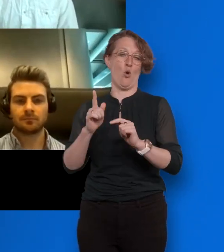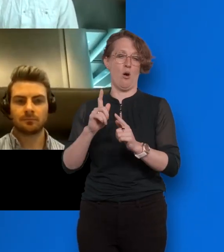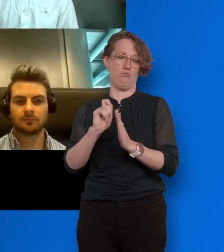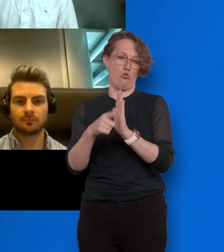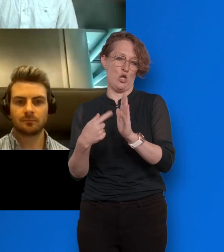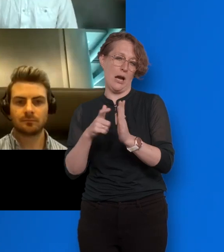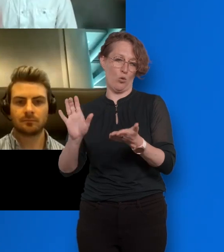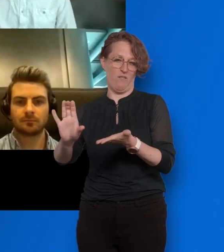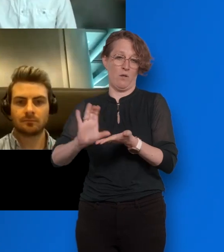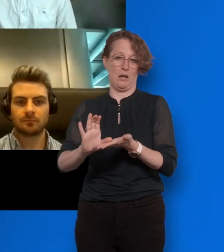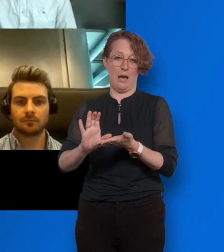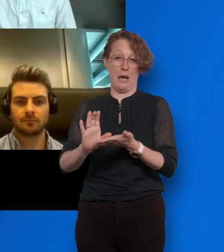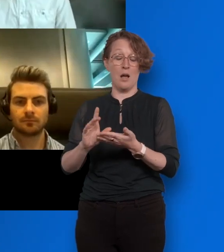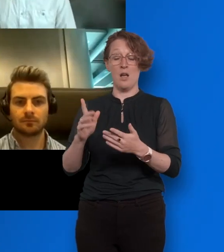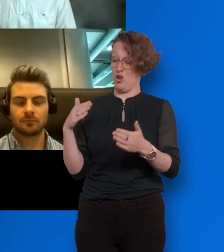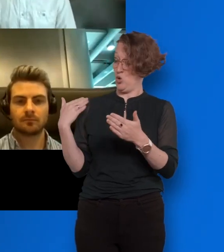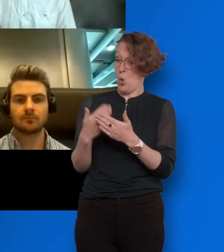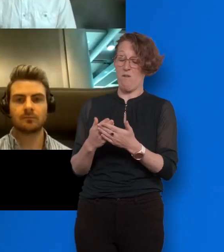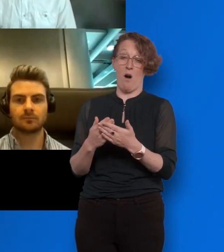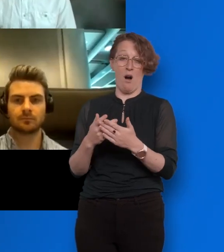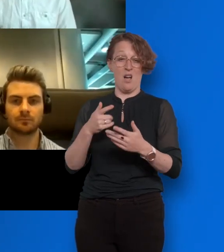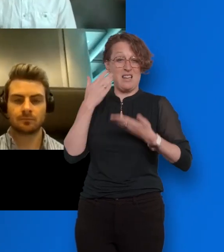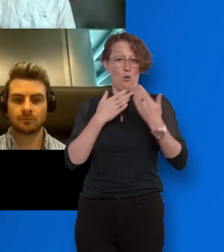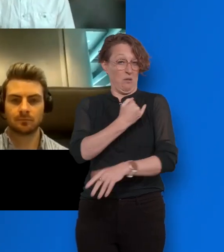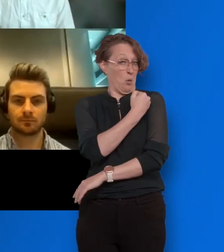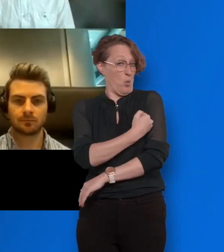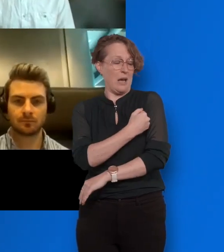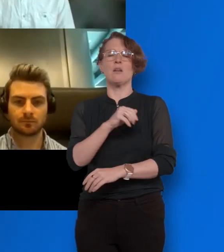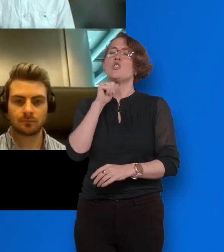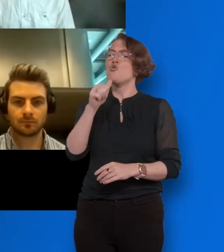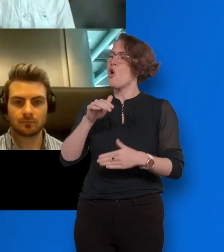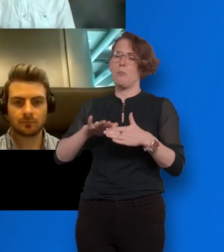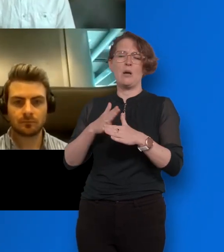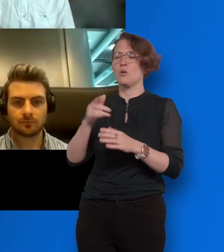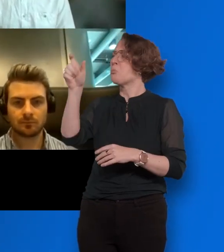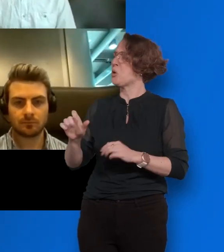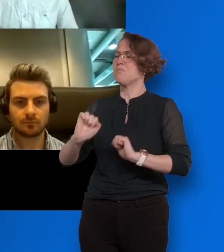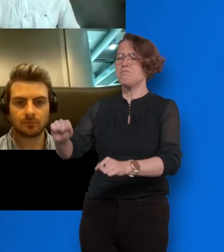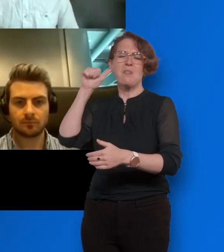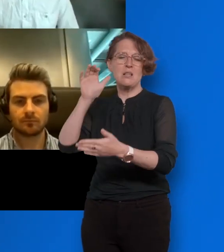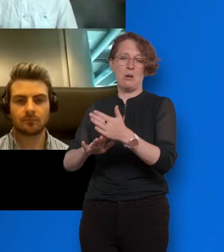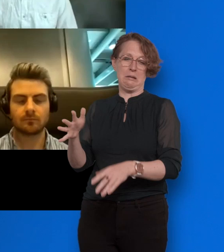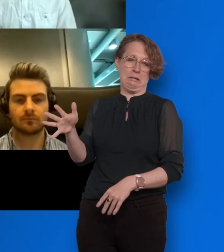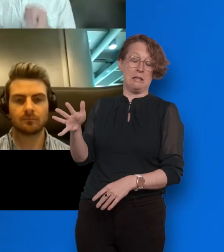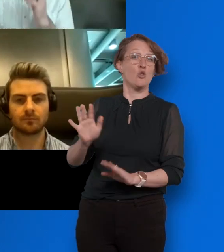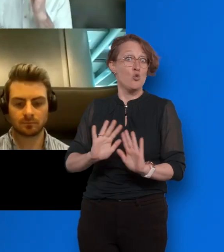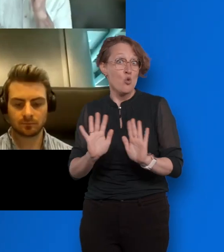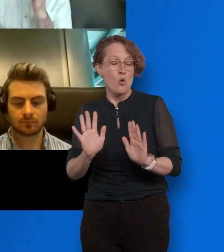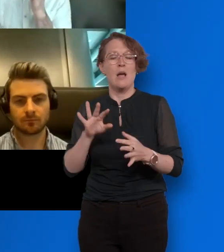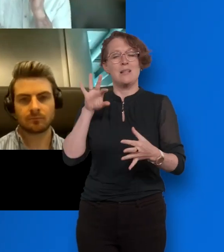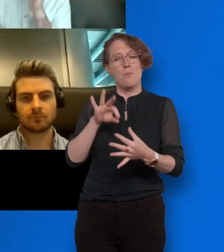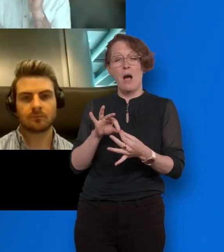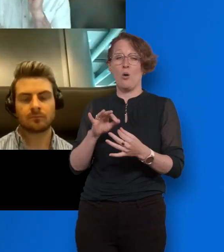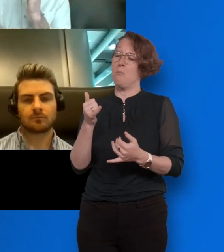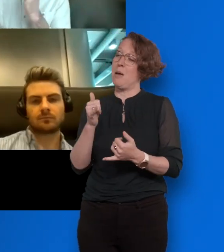weak narratives haven't just been because of perhaps somebody's experience, but often that people,